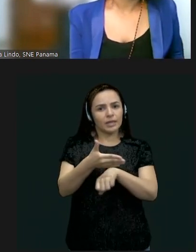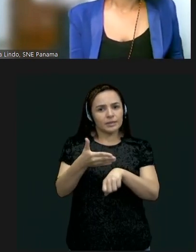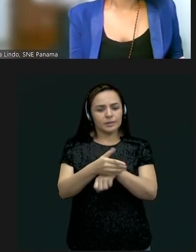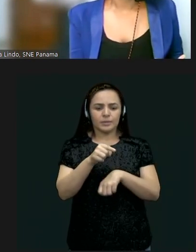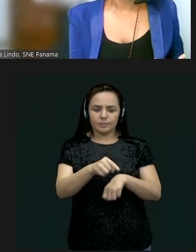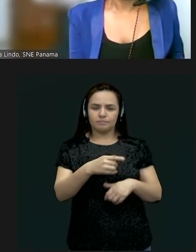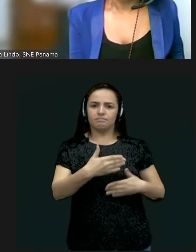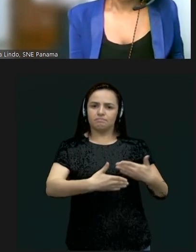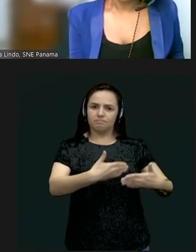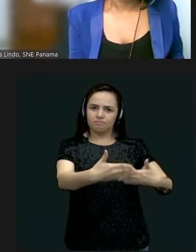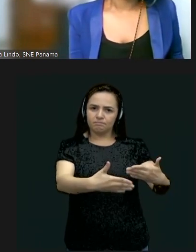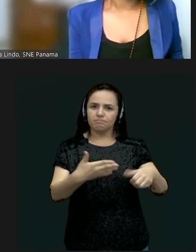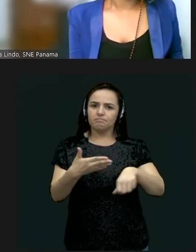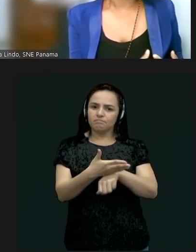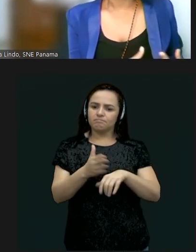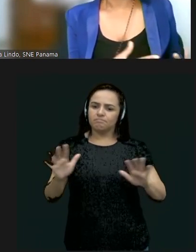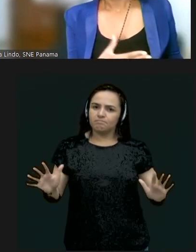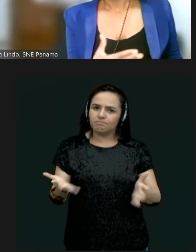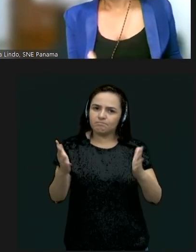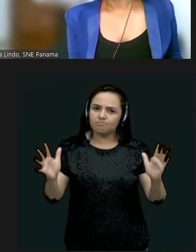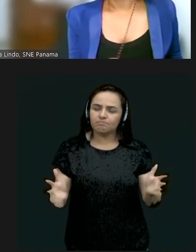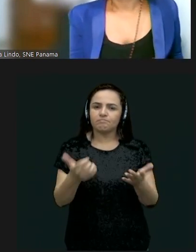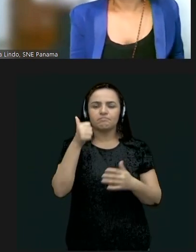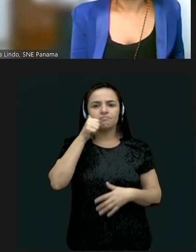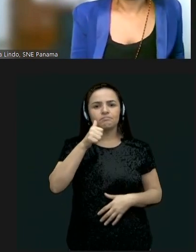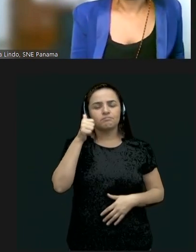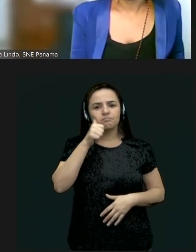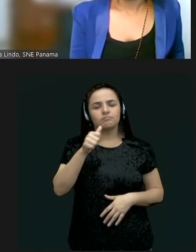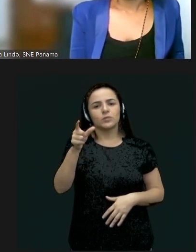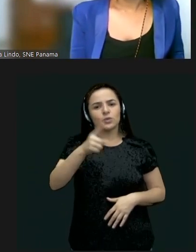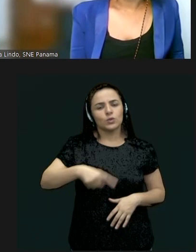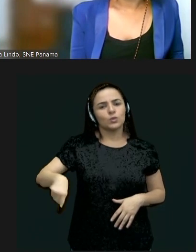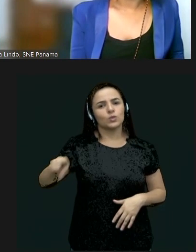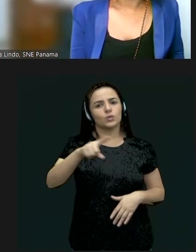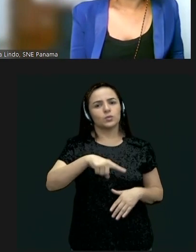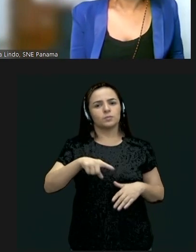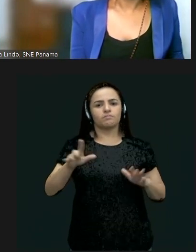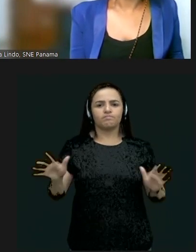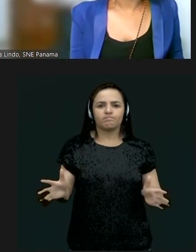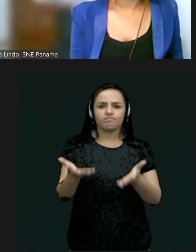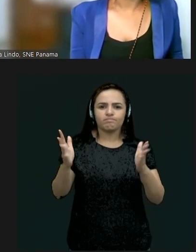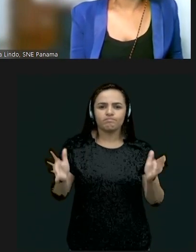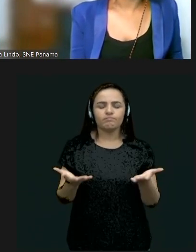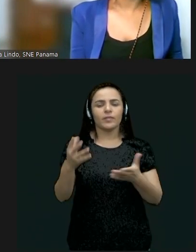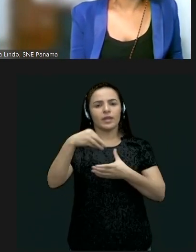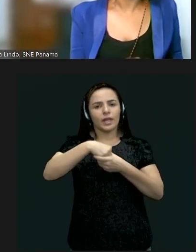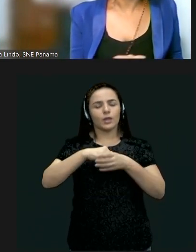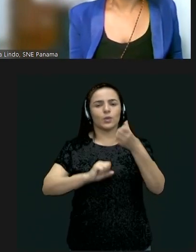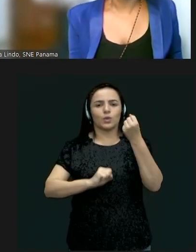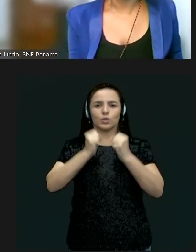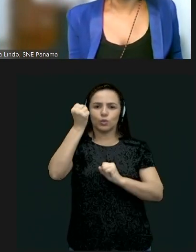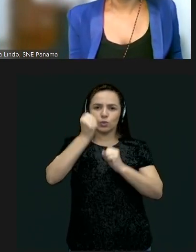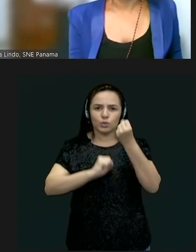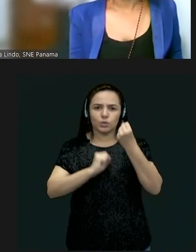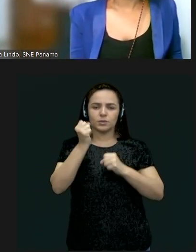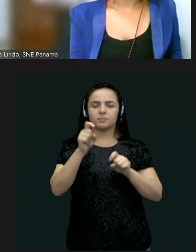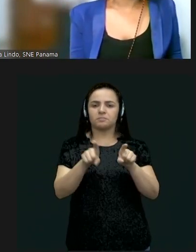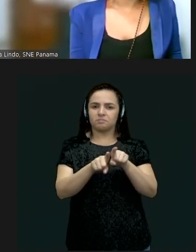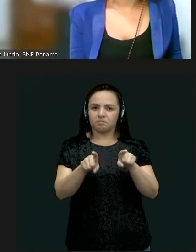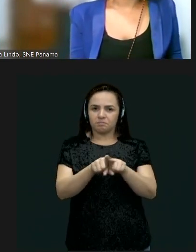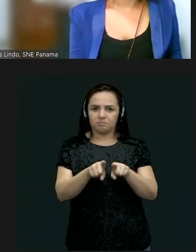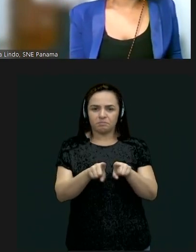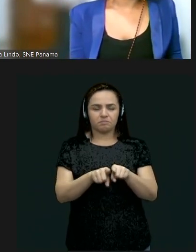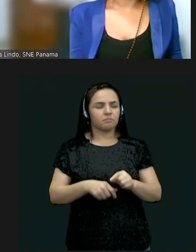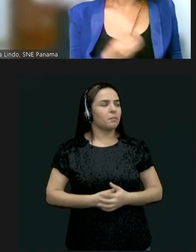process. We want to promote the dialogue with the different industry players, and